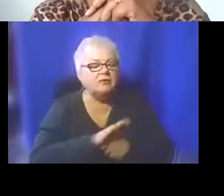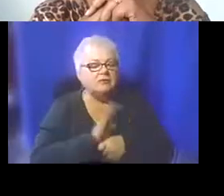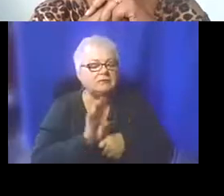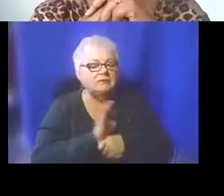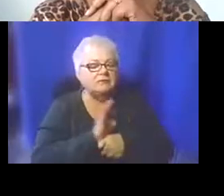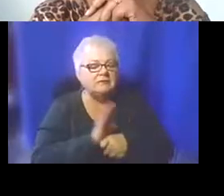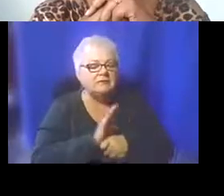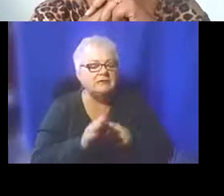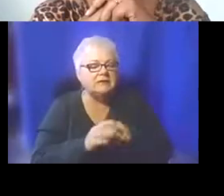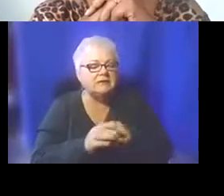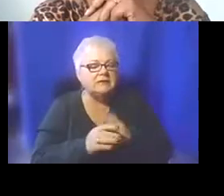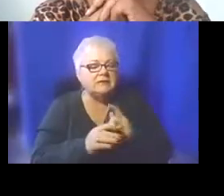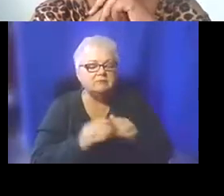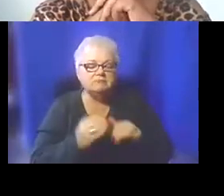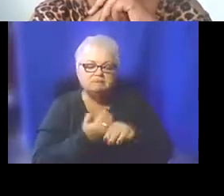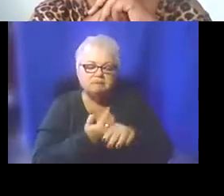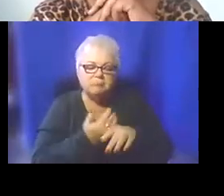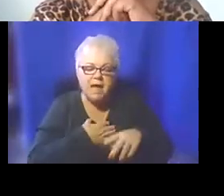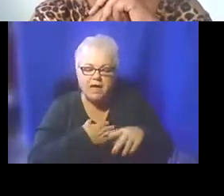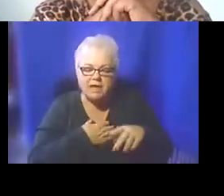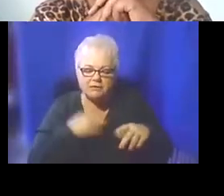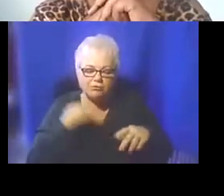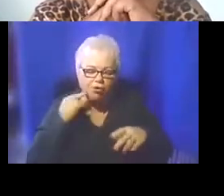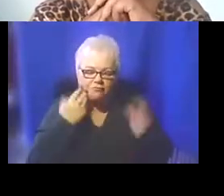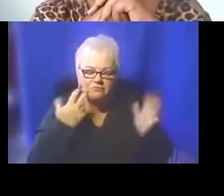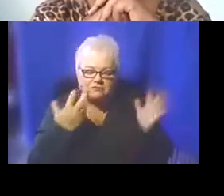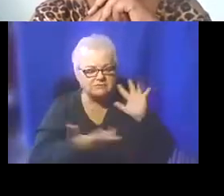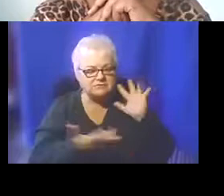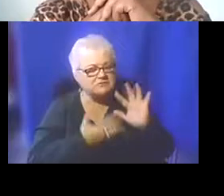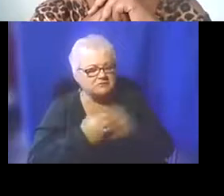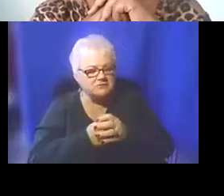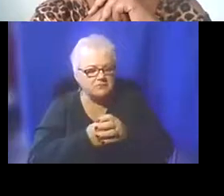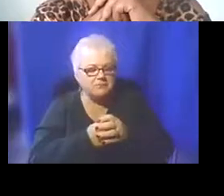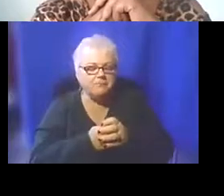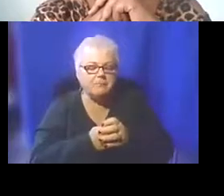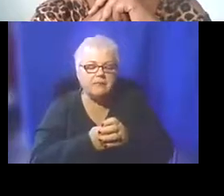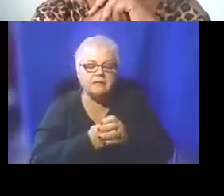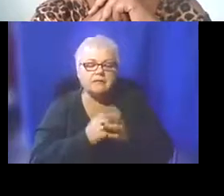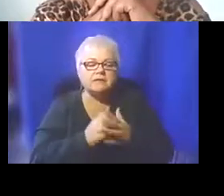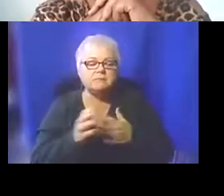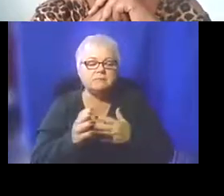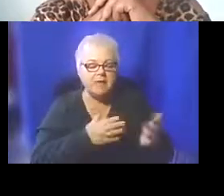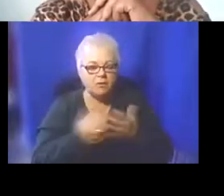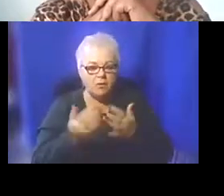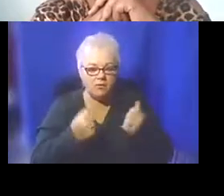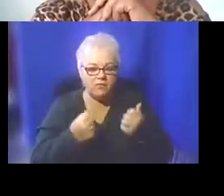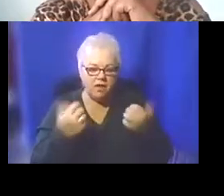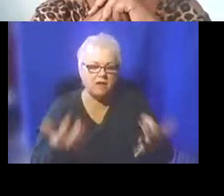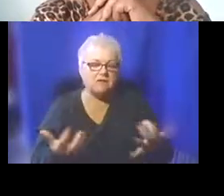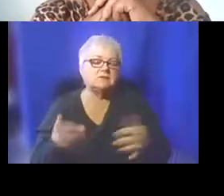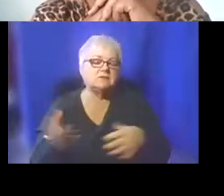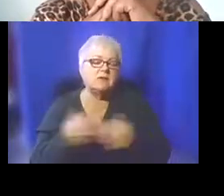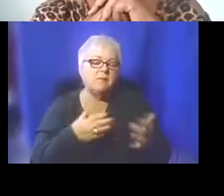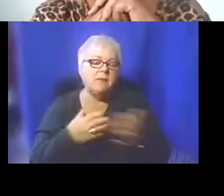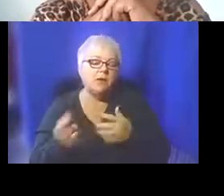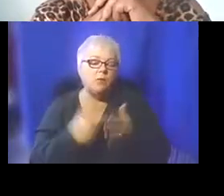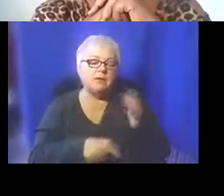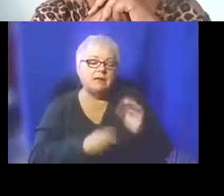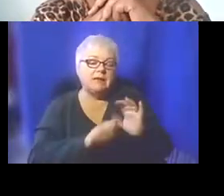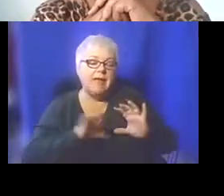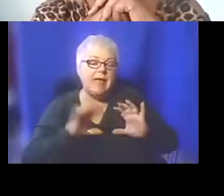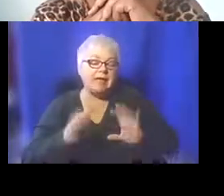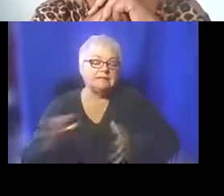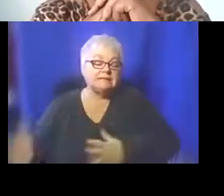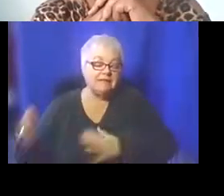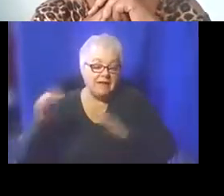just works my nerves. Now, when I'm working with African-American people, it doesn't matter what the audience is. It doesn't matter what class. If I were to ask,